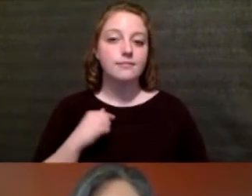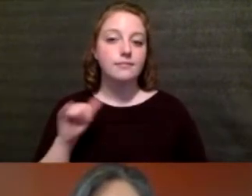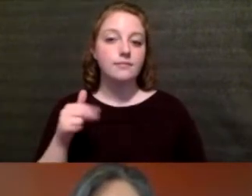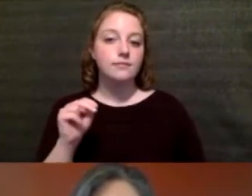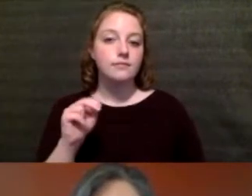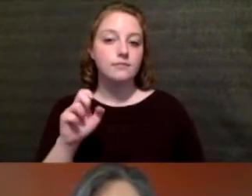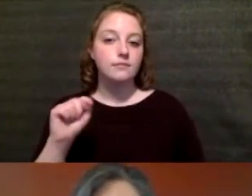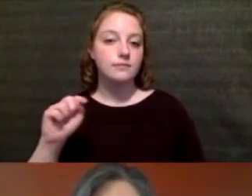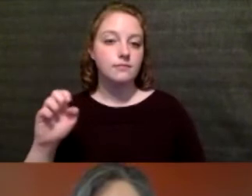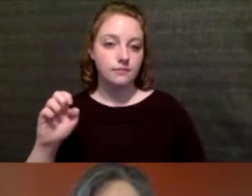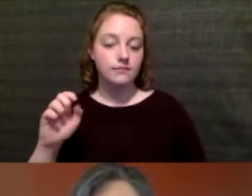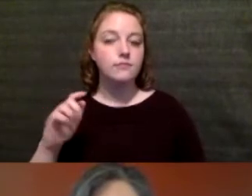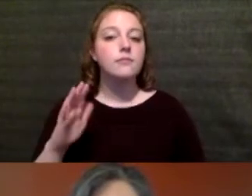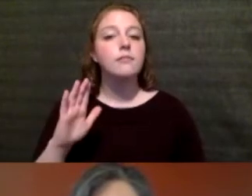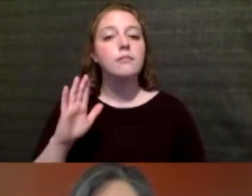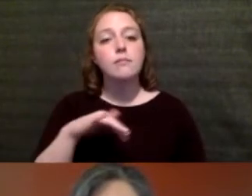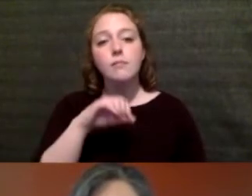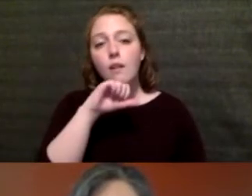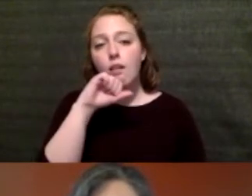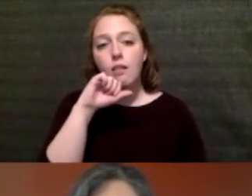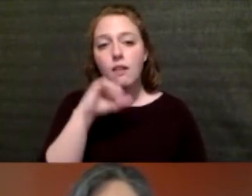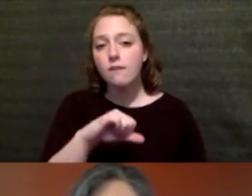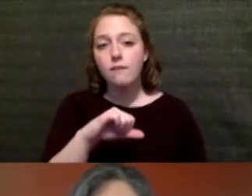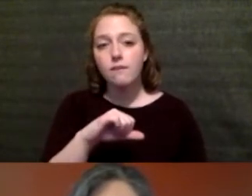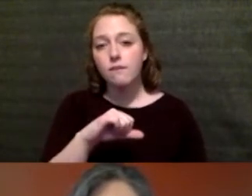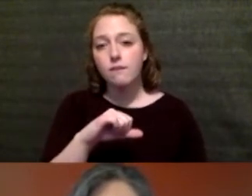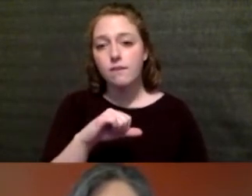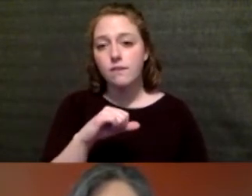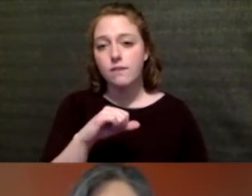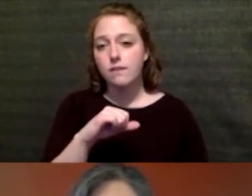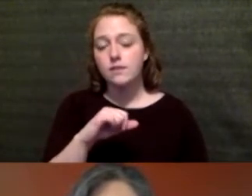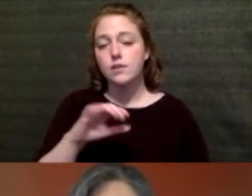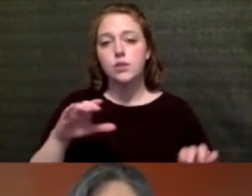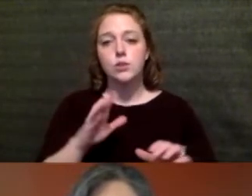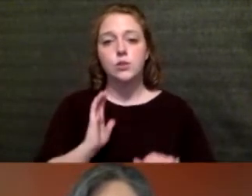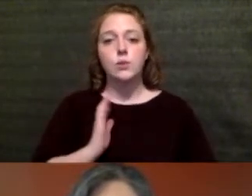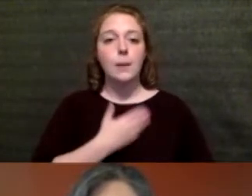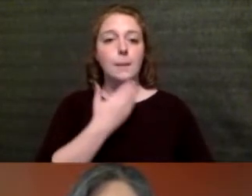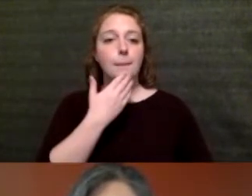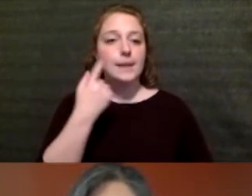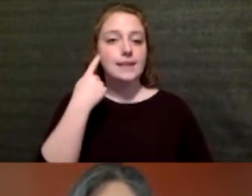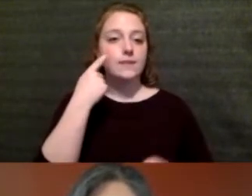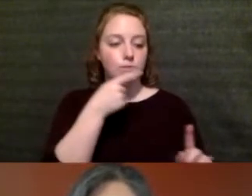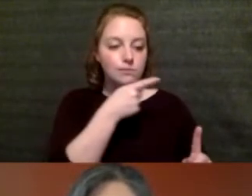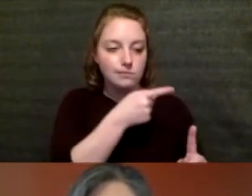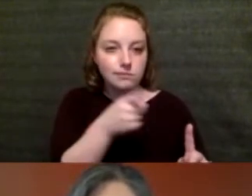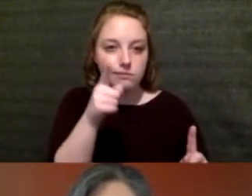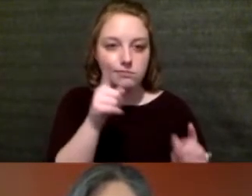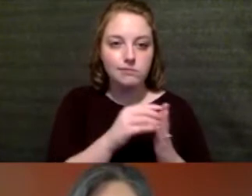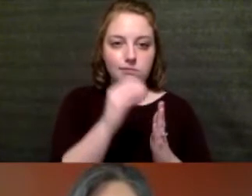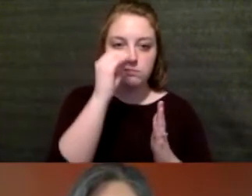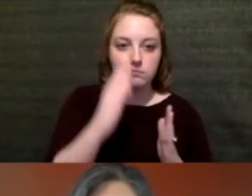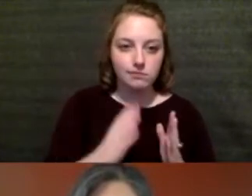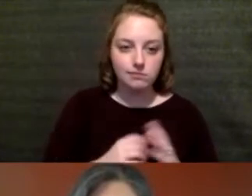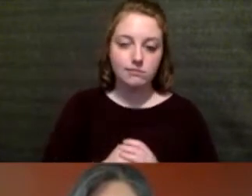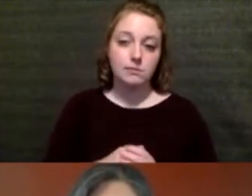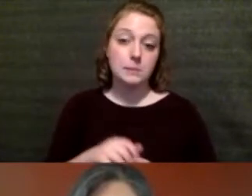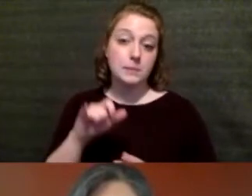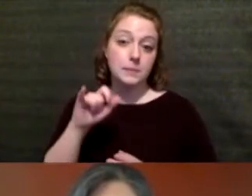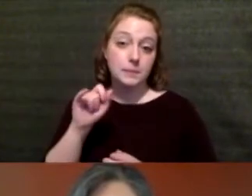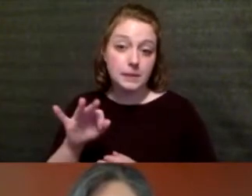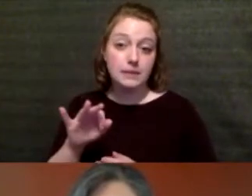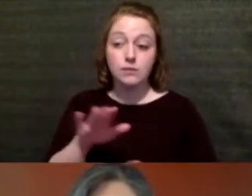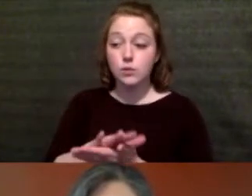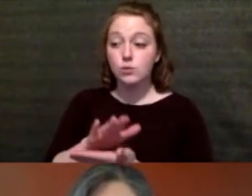I, I love to see us do the best we can for the students. And unless the older schools have really good